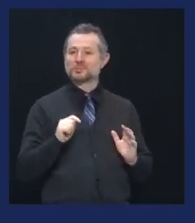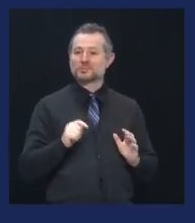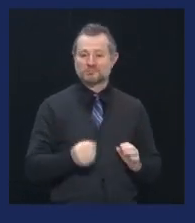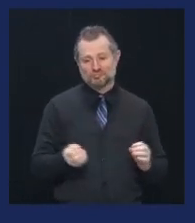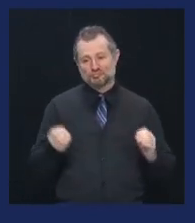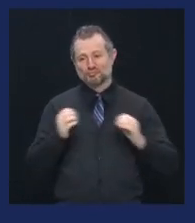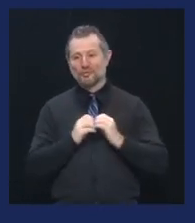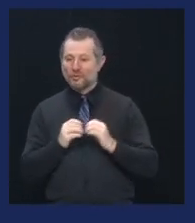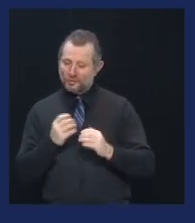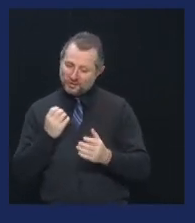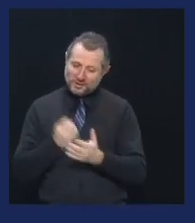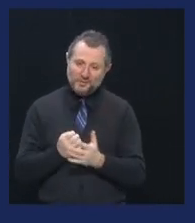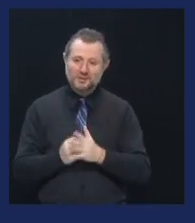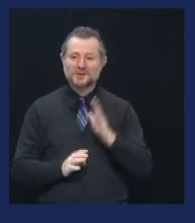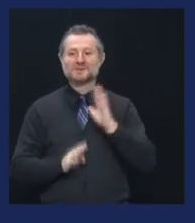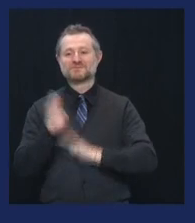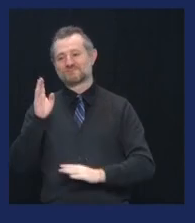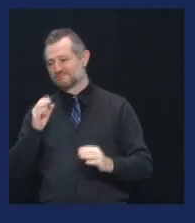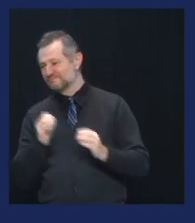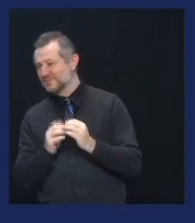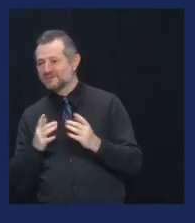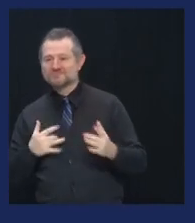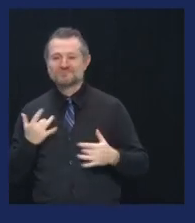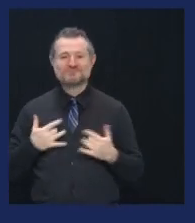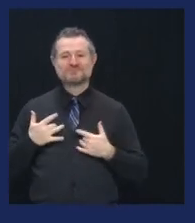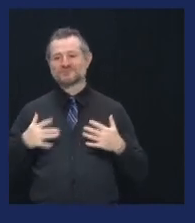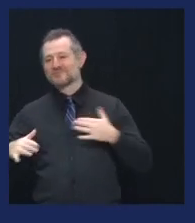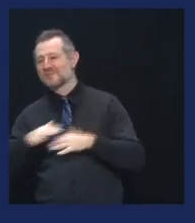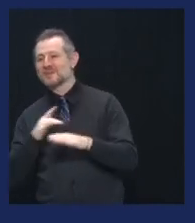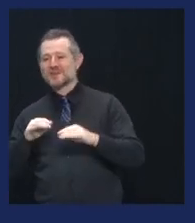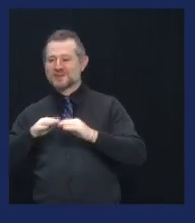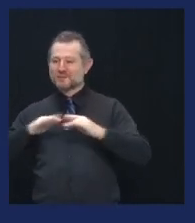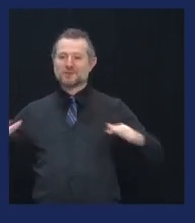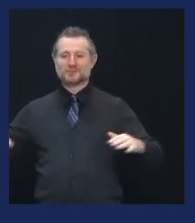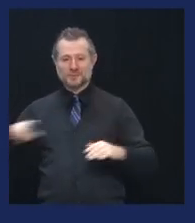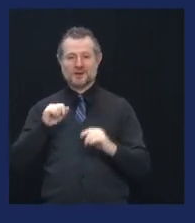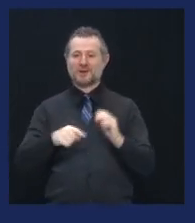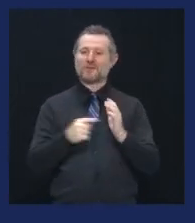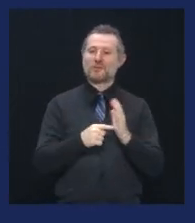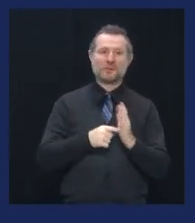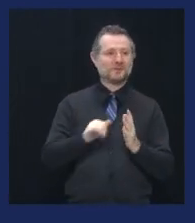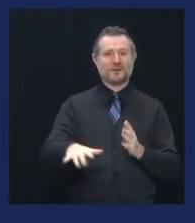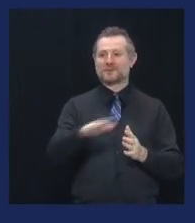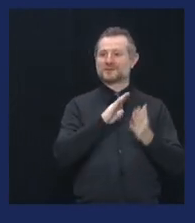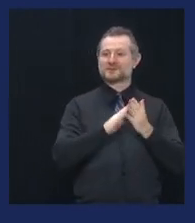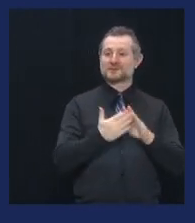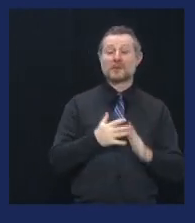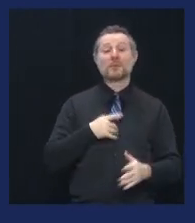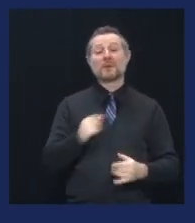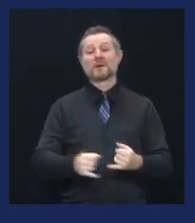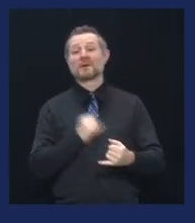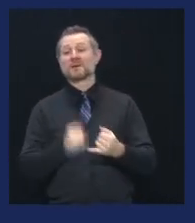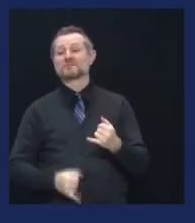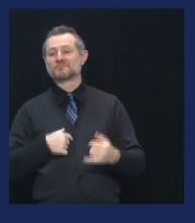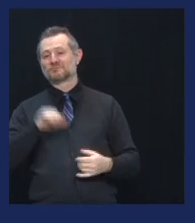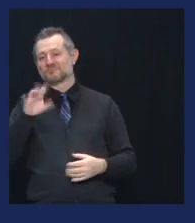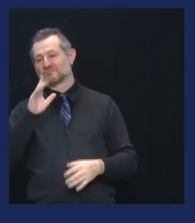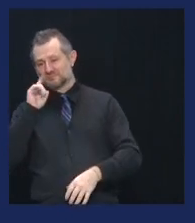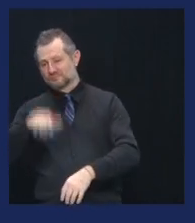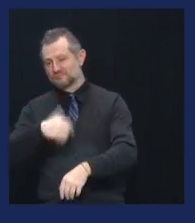and affordable city. Lastly, to reopen New York, I'm launching a commission on the future of the New